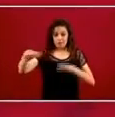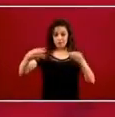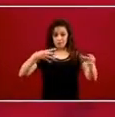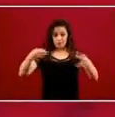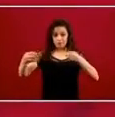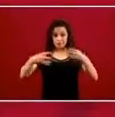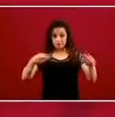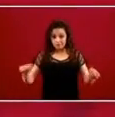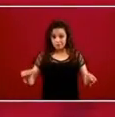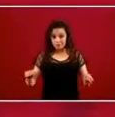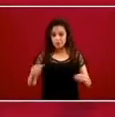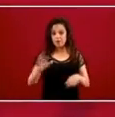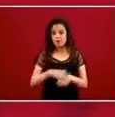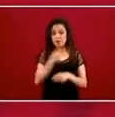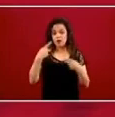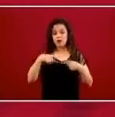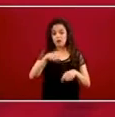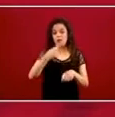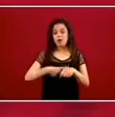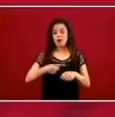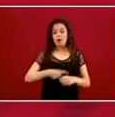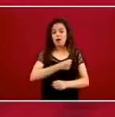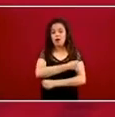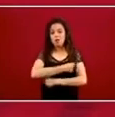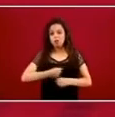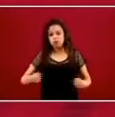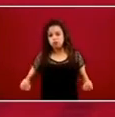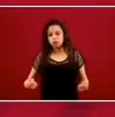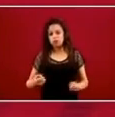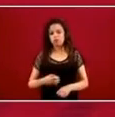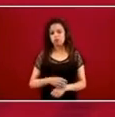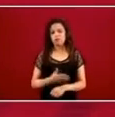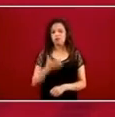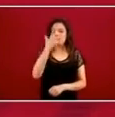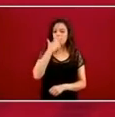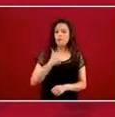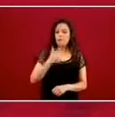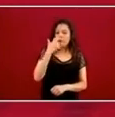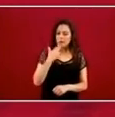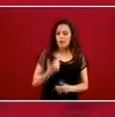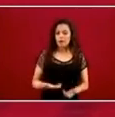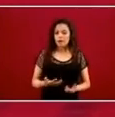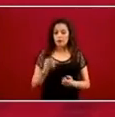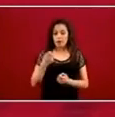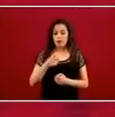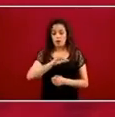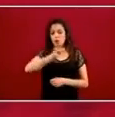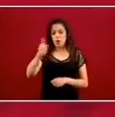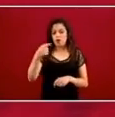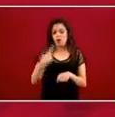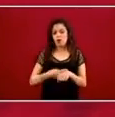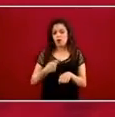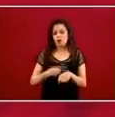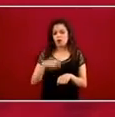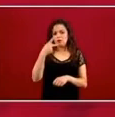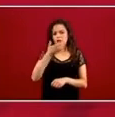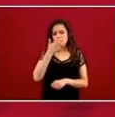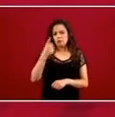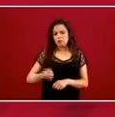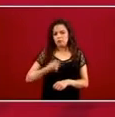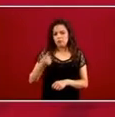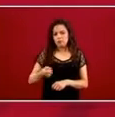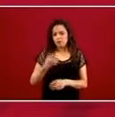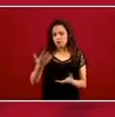state. The magnitude of the epidemic of diabetes and obesity in our country, and